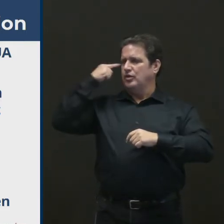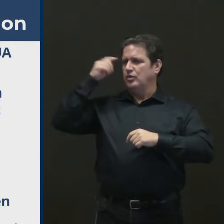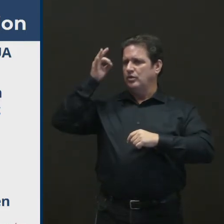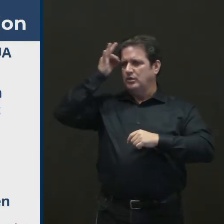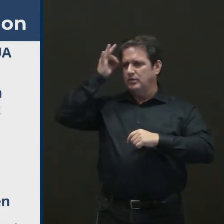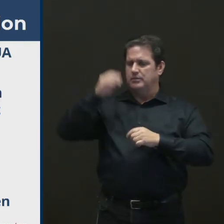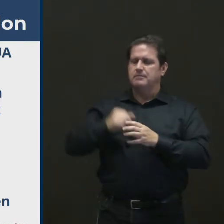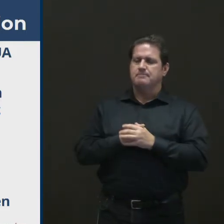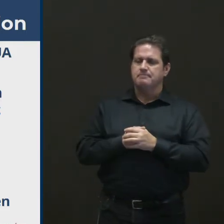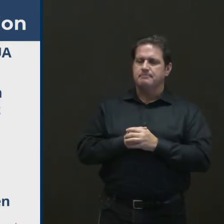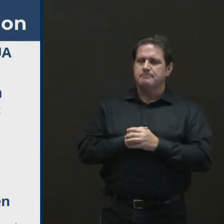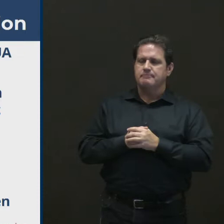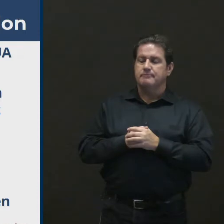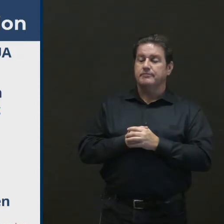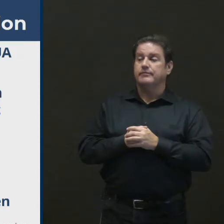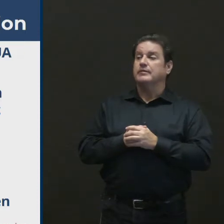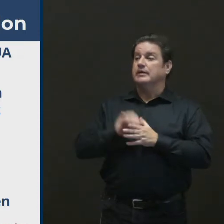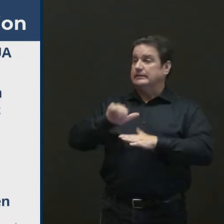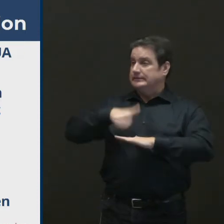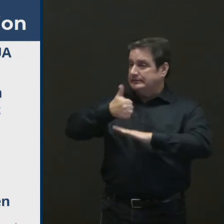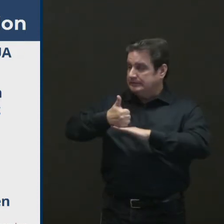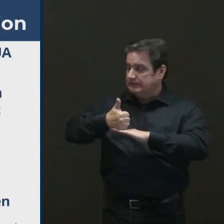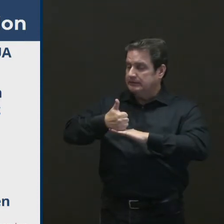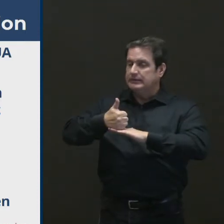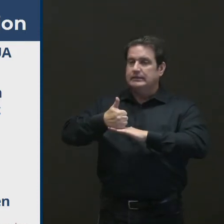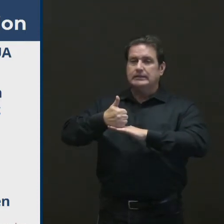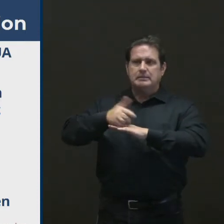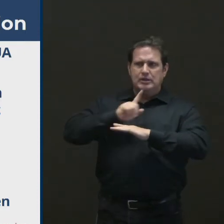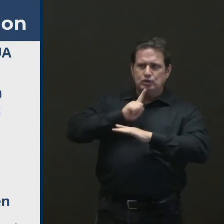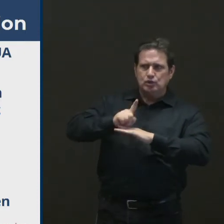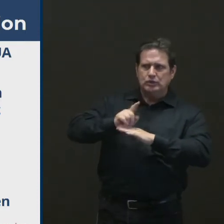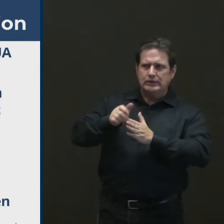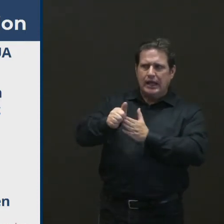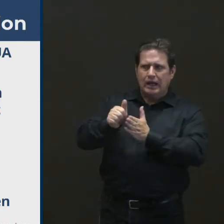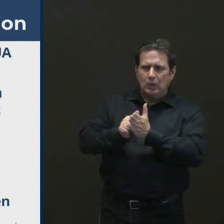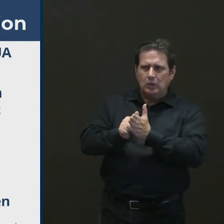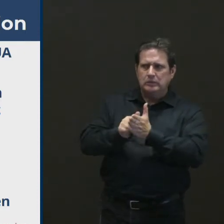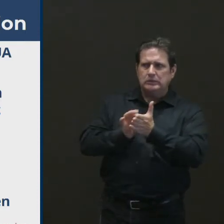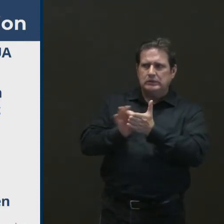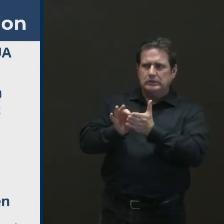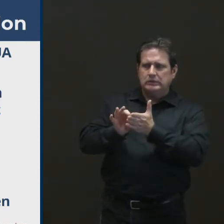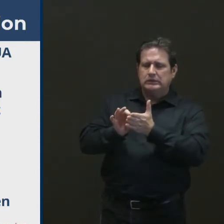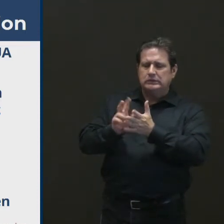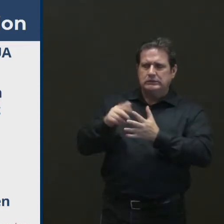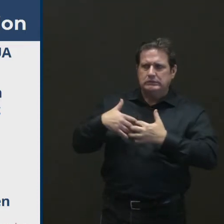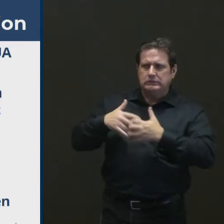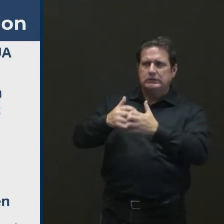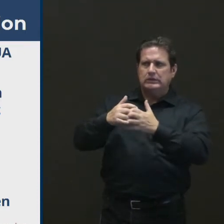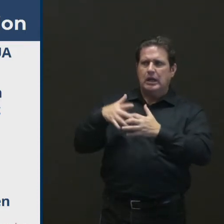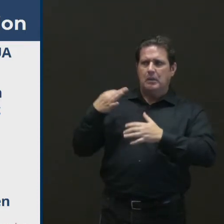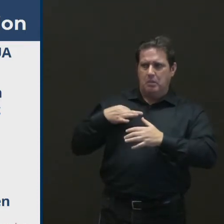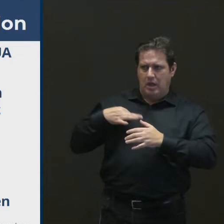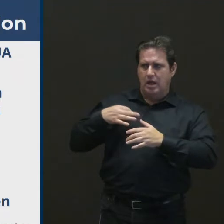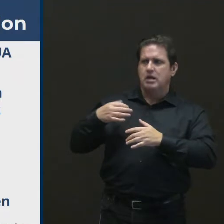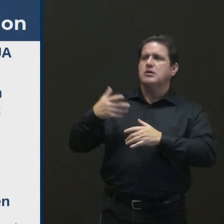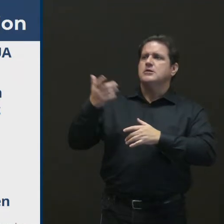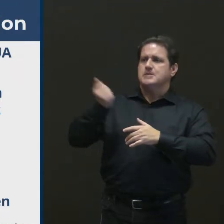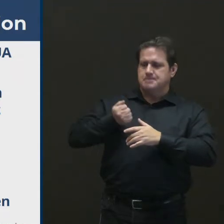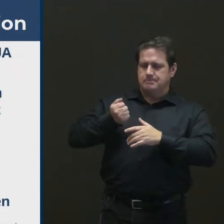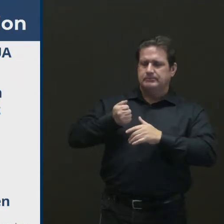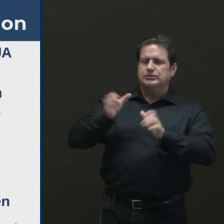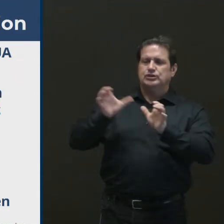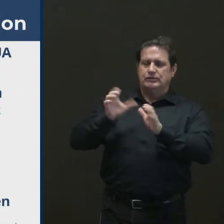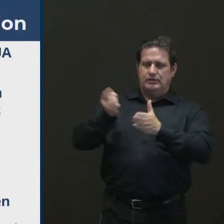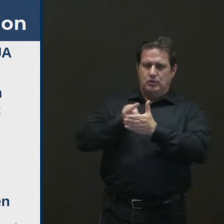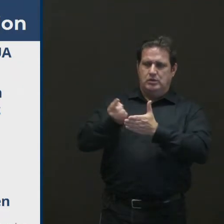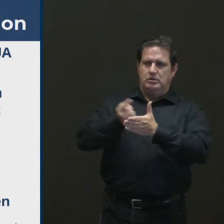benefit. You'll have to go establish or activate your account and apply, and you'll have to do your weekly certifications